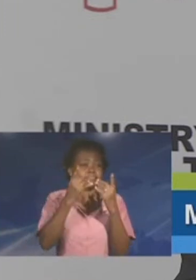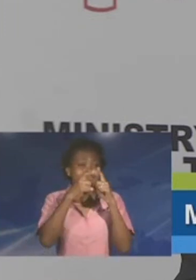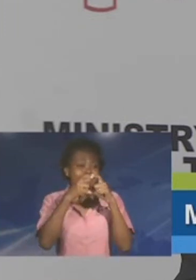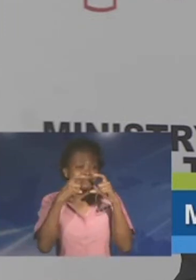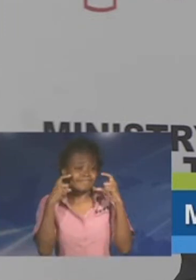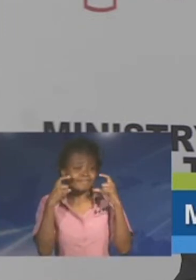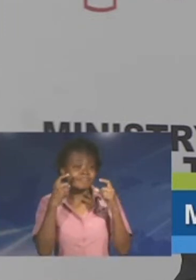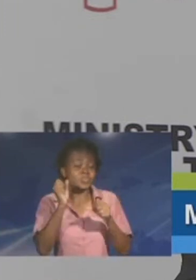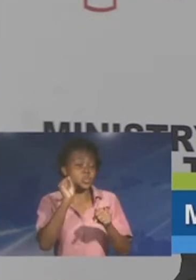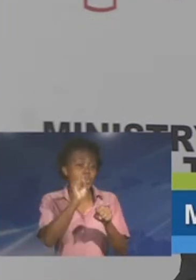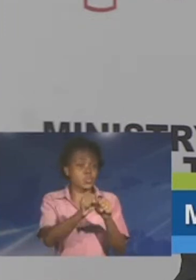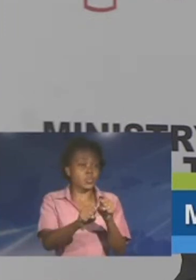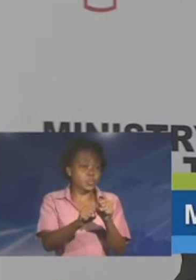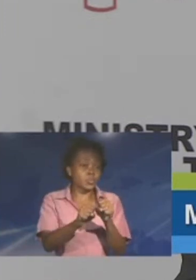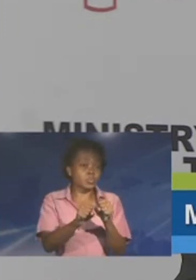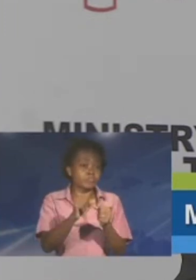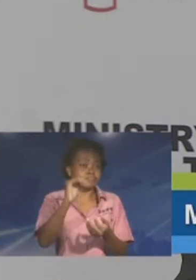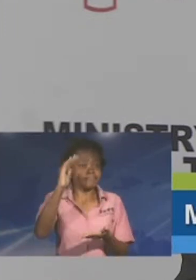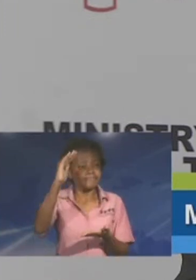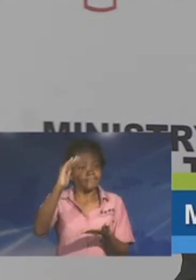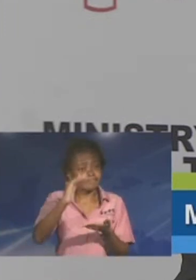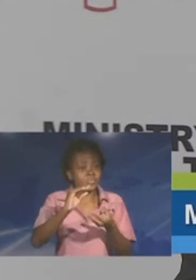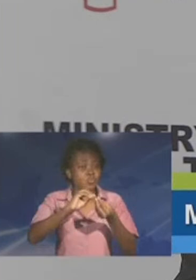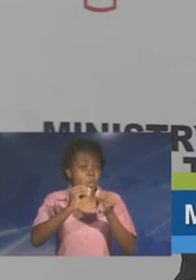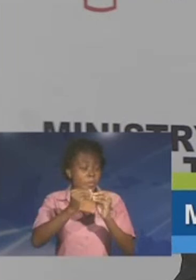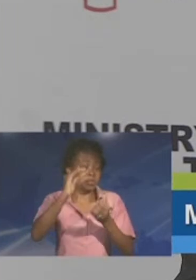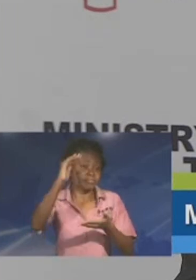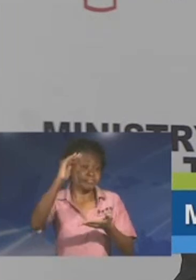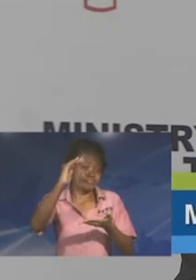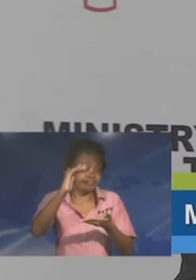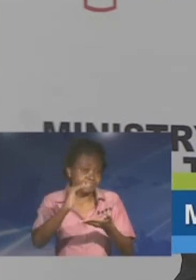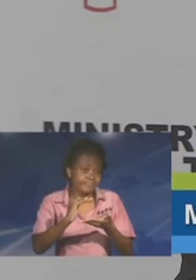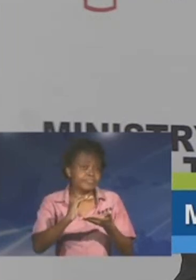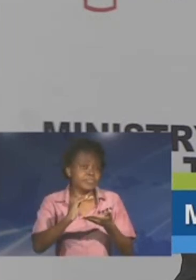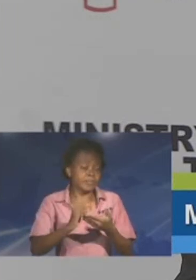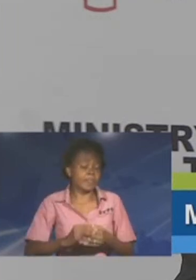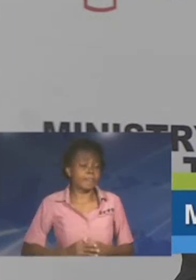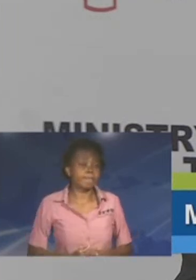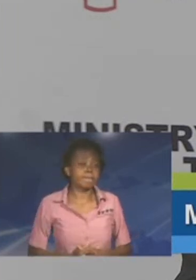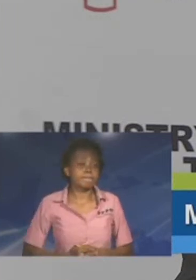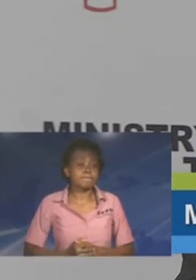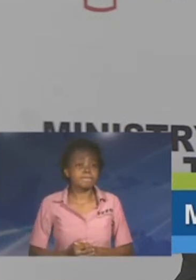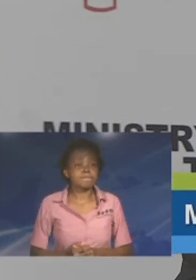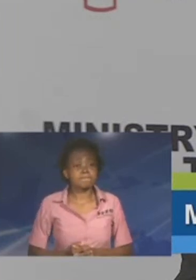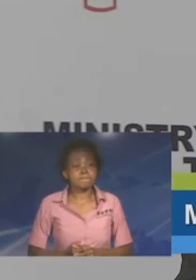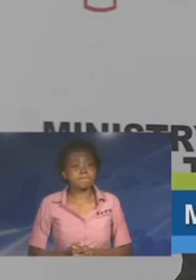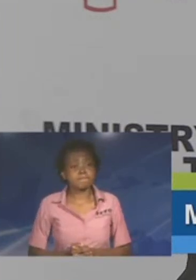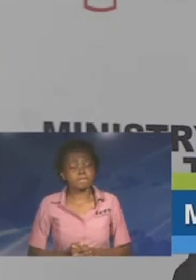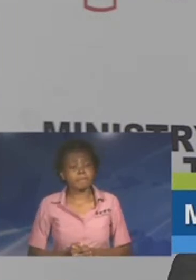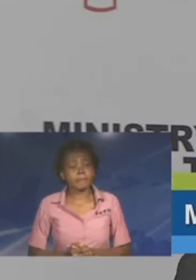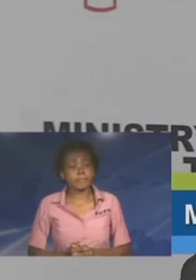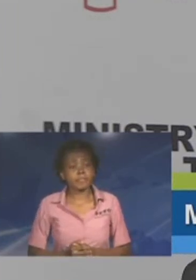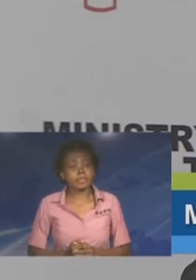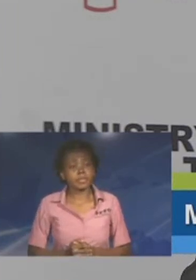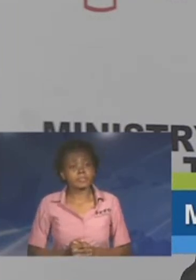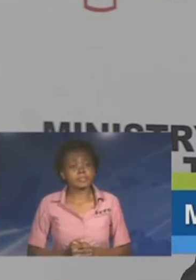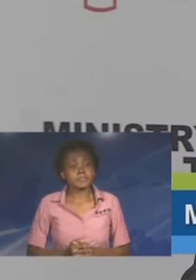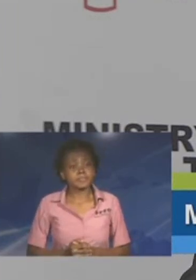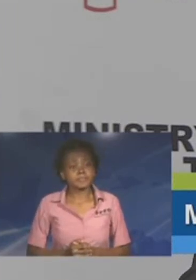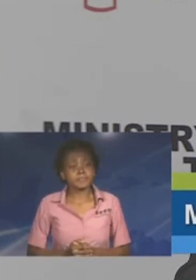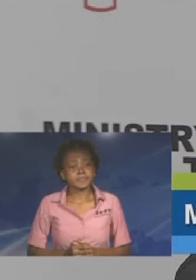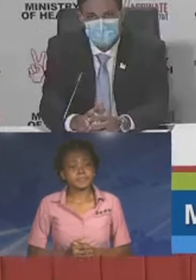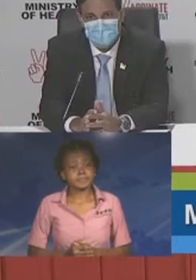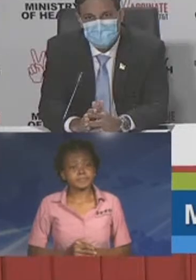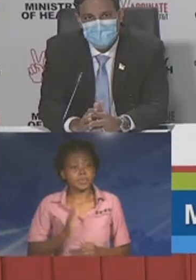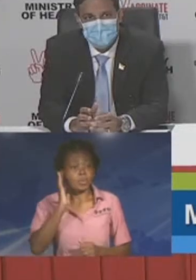we have to keep a close eye on it. But the vaccine should come in as usual, and then we re-begin our vaccination program then. Thank